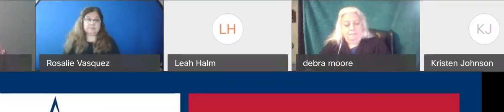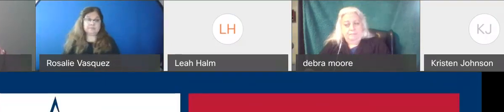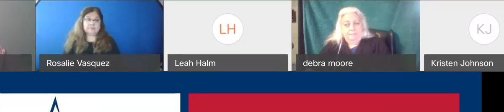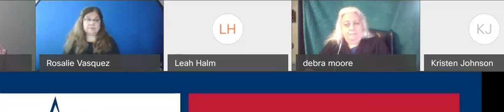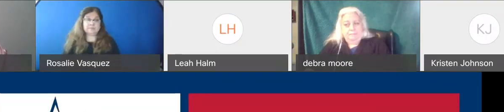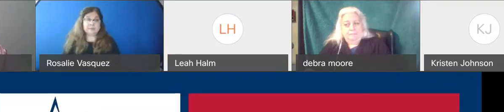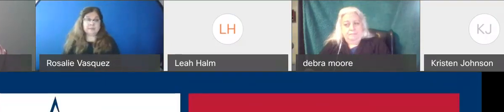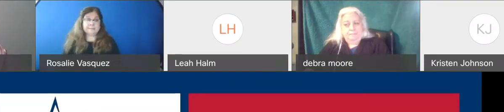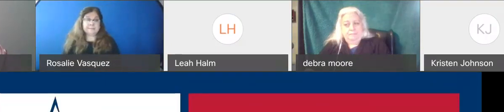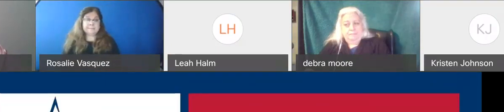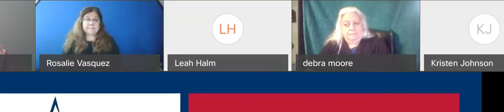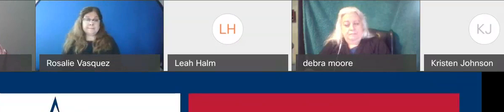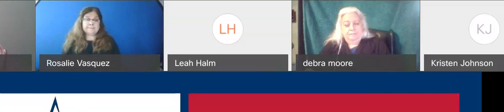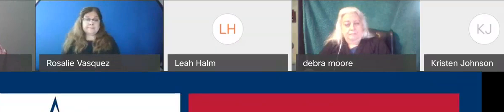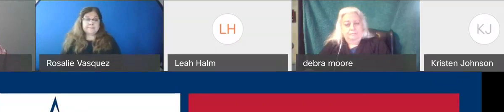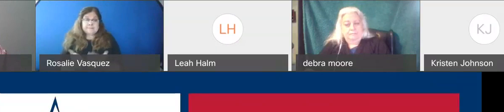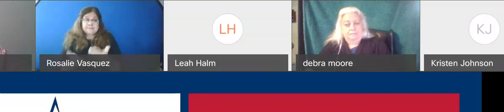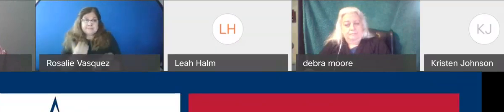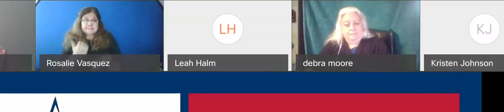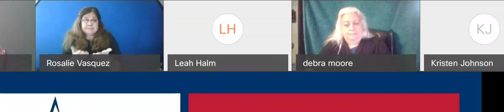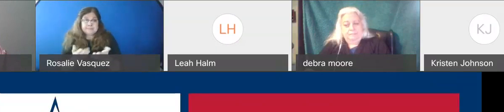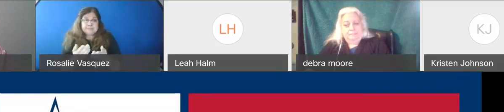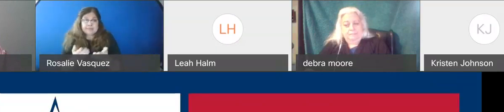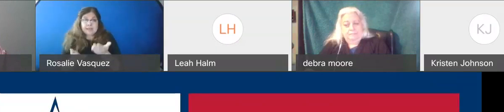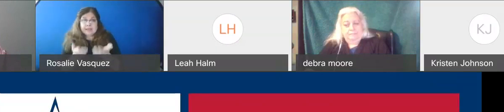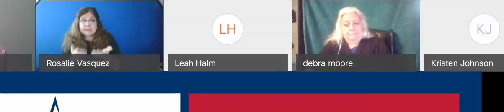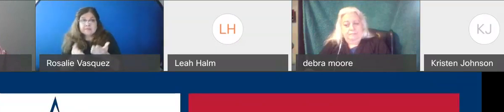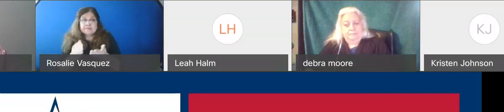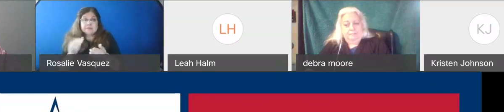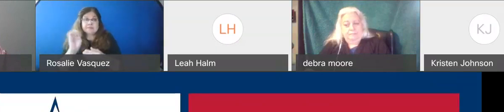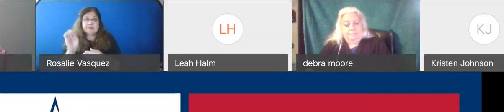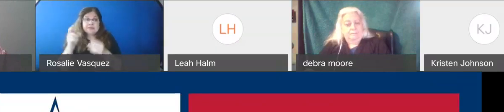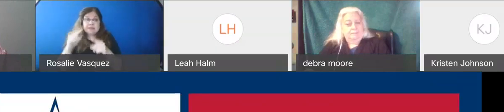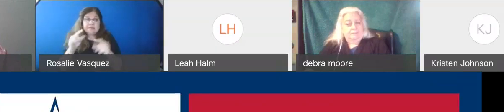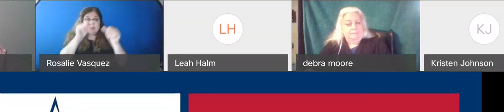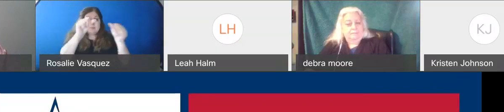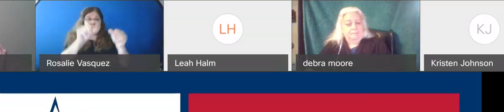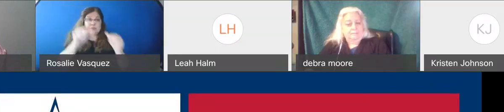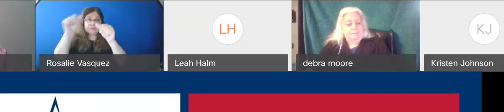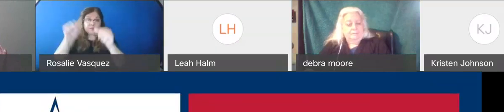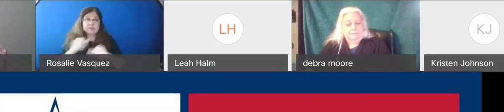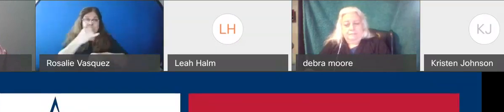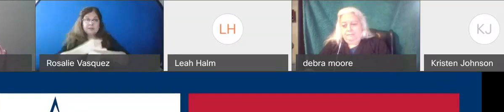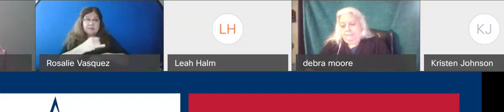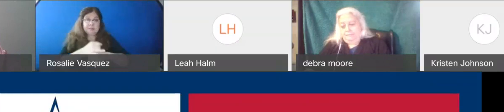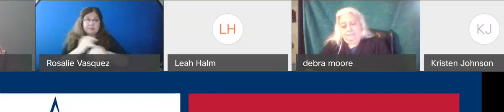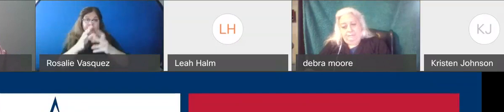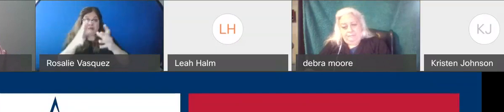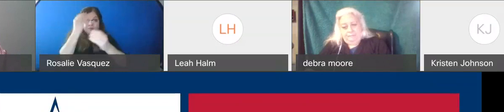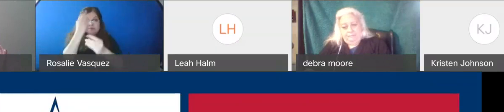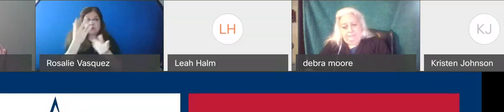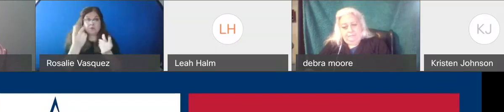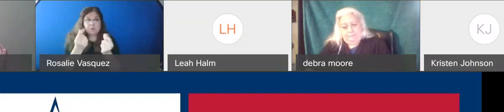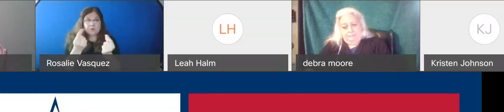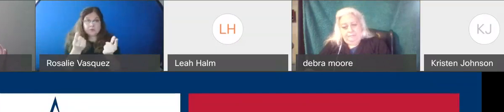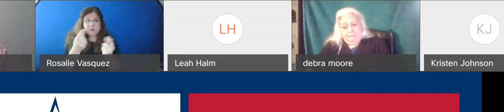All right, and in case of emergency, so there are posters displayed all around campus about information for what to do